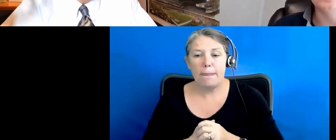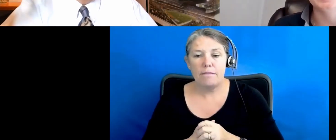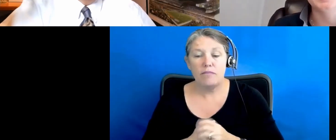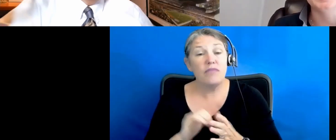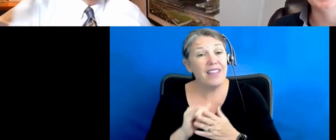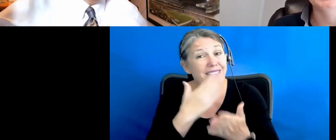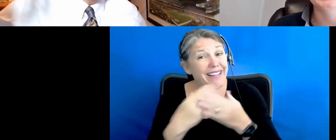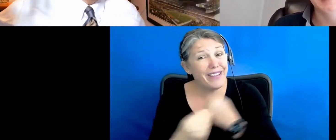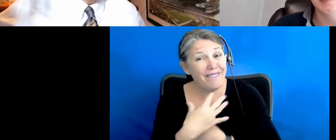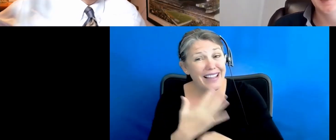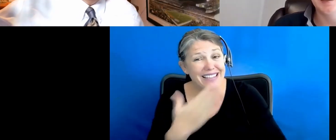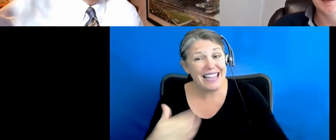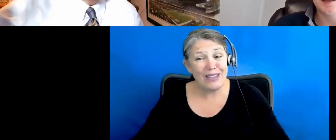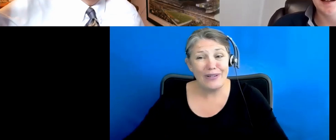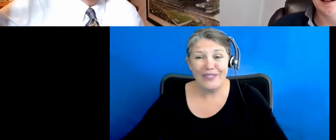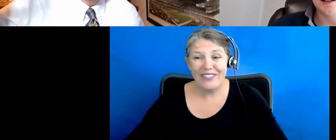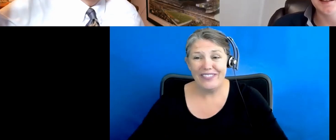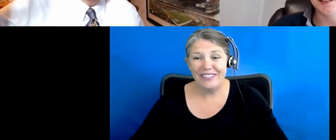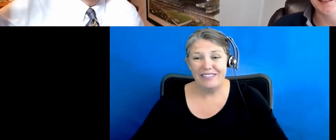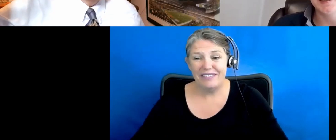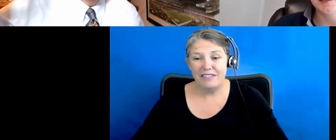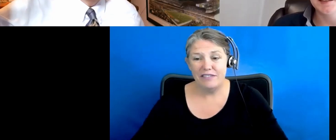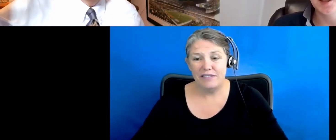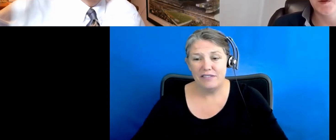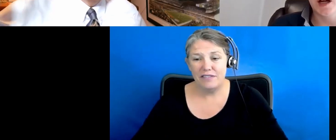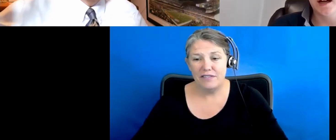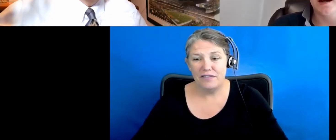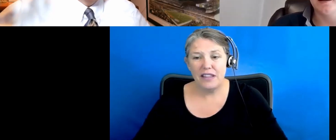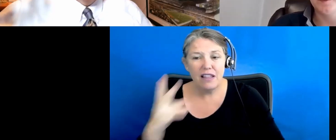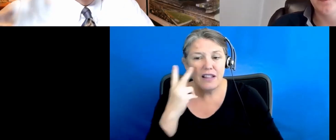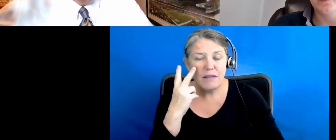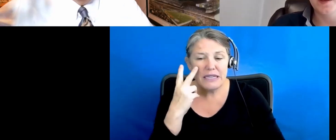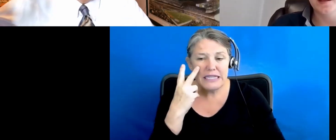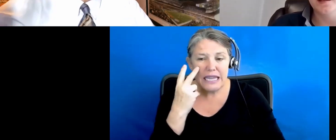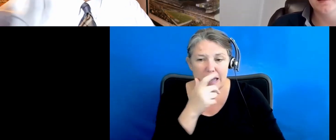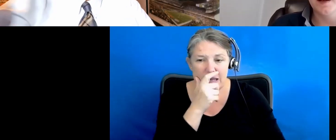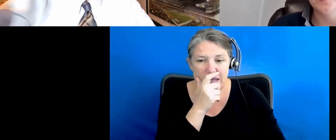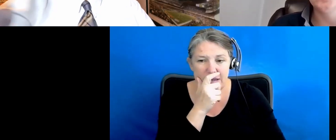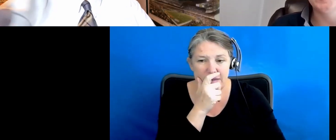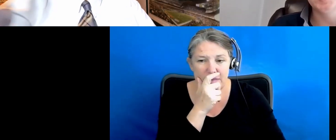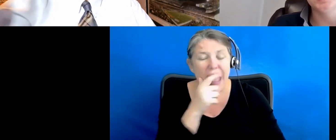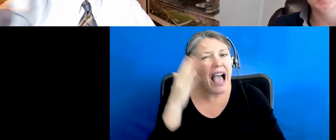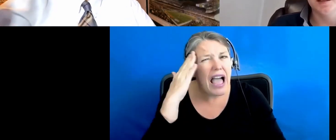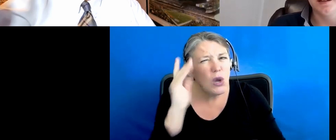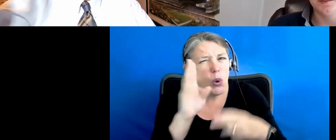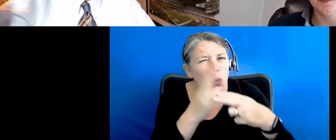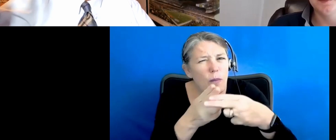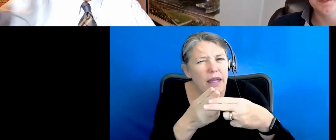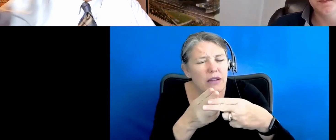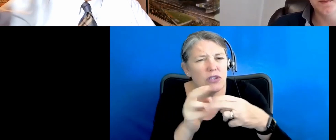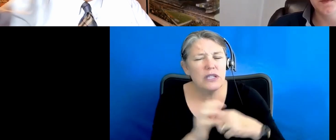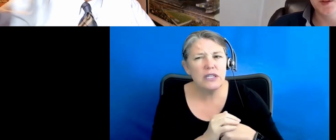That's good advice. Thank you. Let's see. So I know that you mentioned